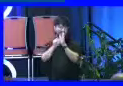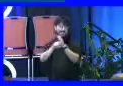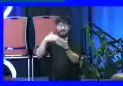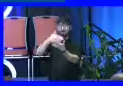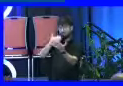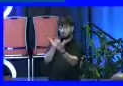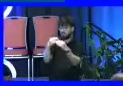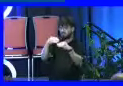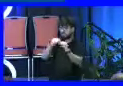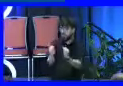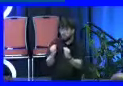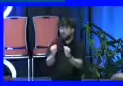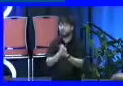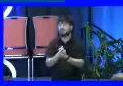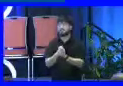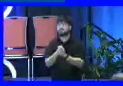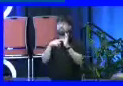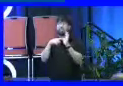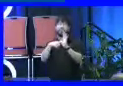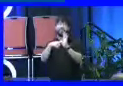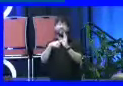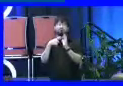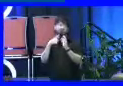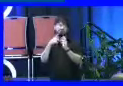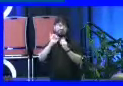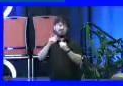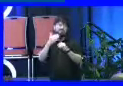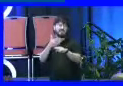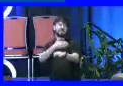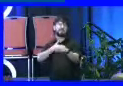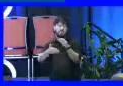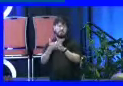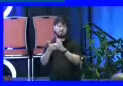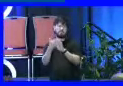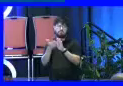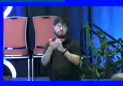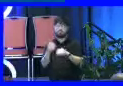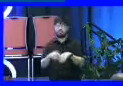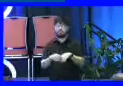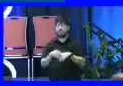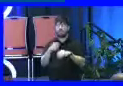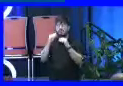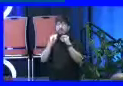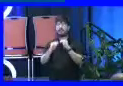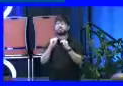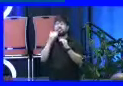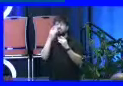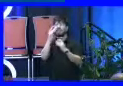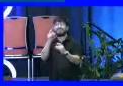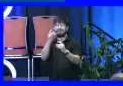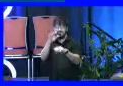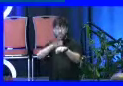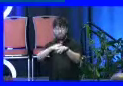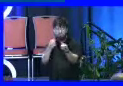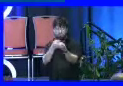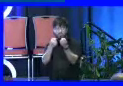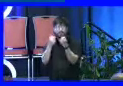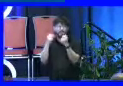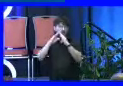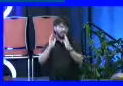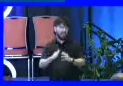example, which champions have been able to help to generate. Interagency councils on supportive housing,